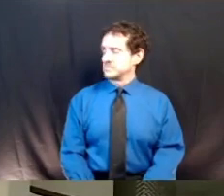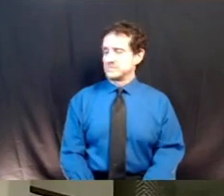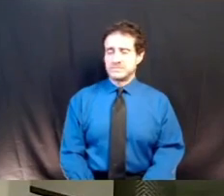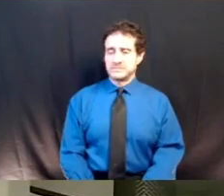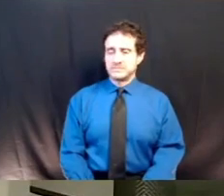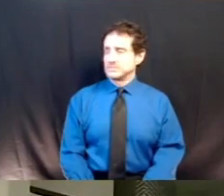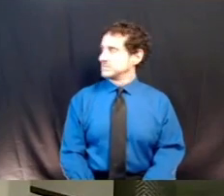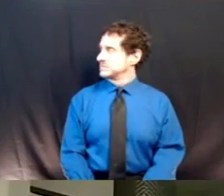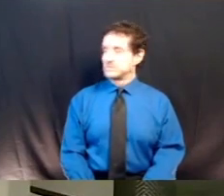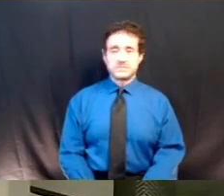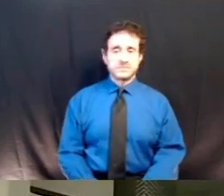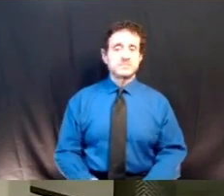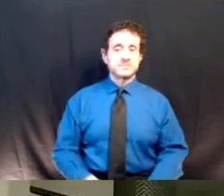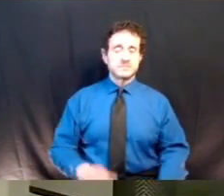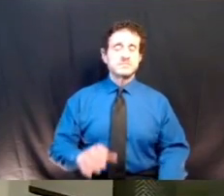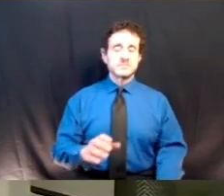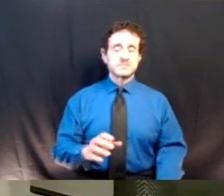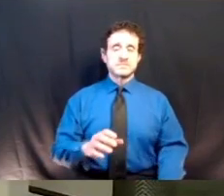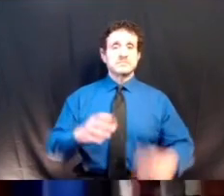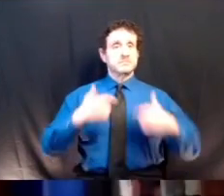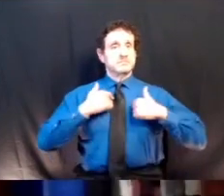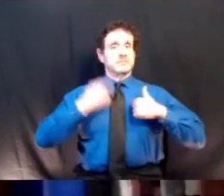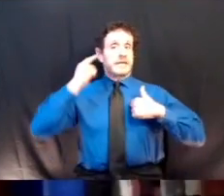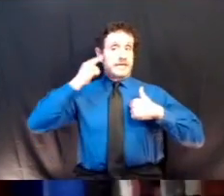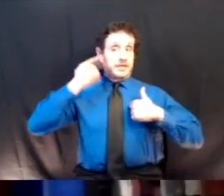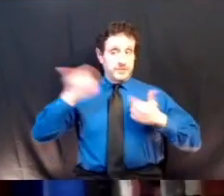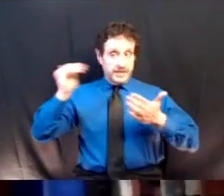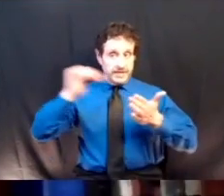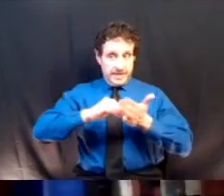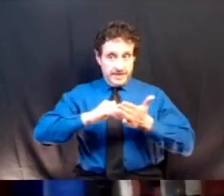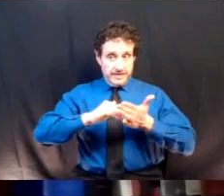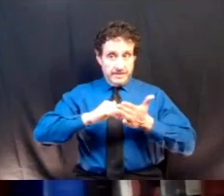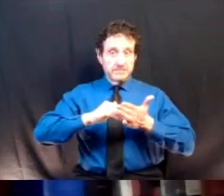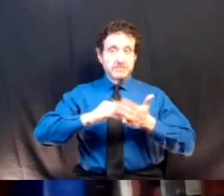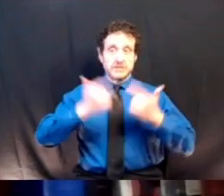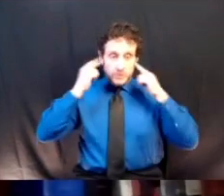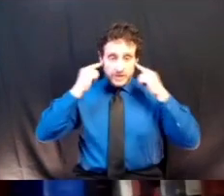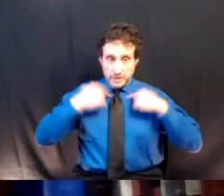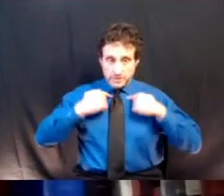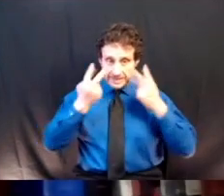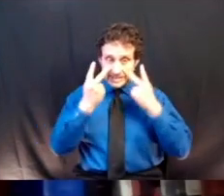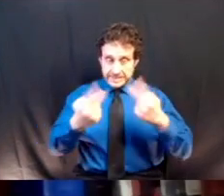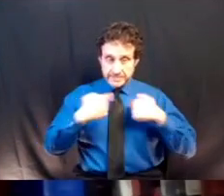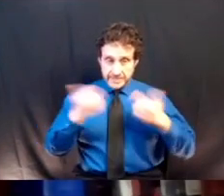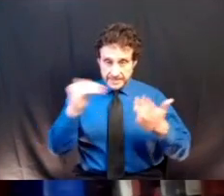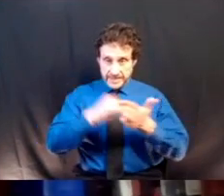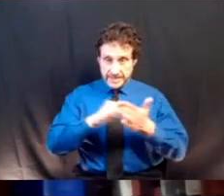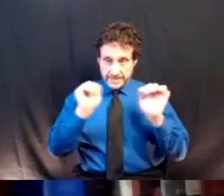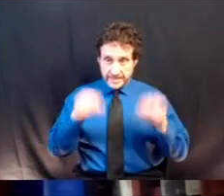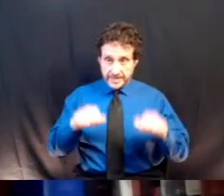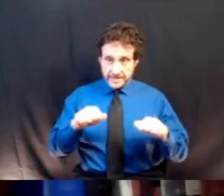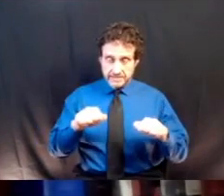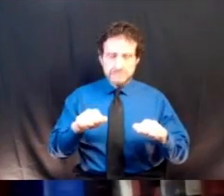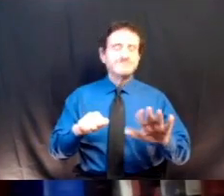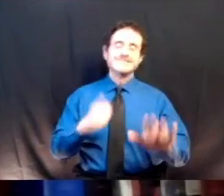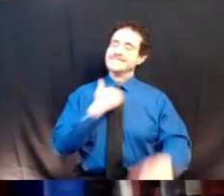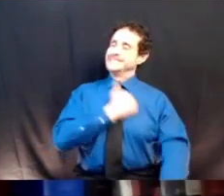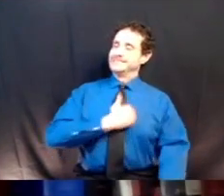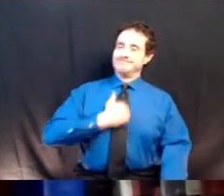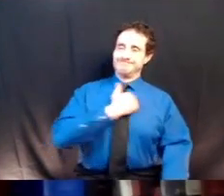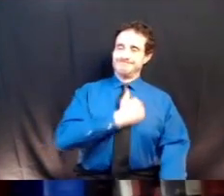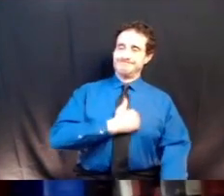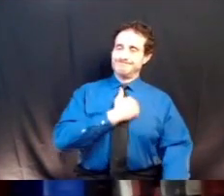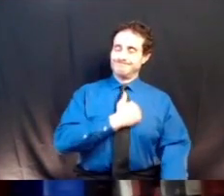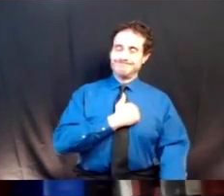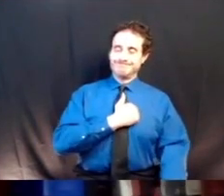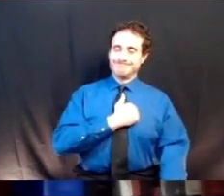All right, am I back? Can you see me and hear me? I can hear you, Governor. My apologies. Maybe the